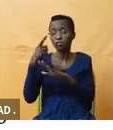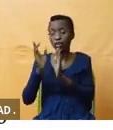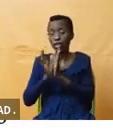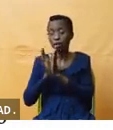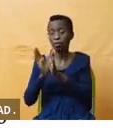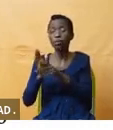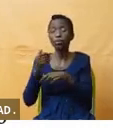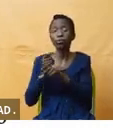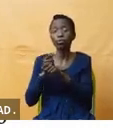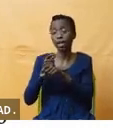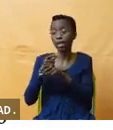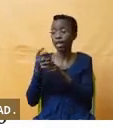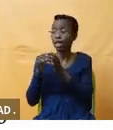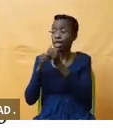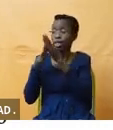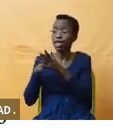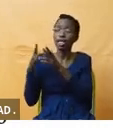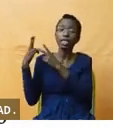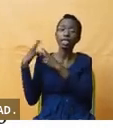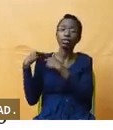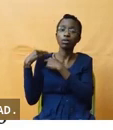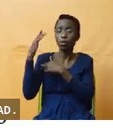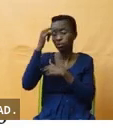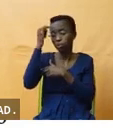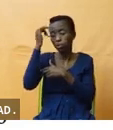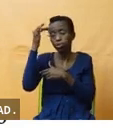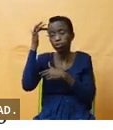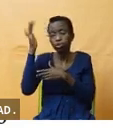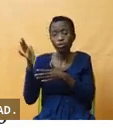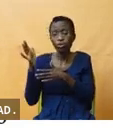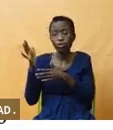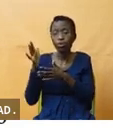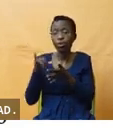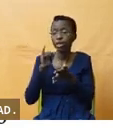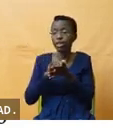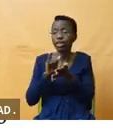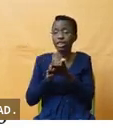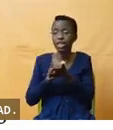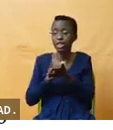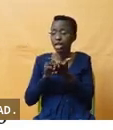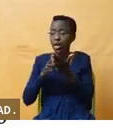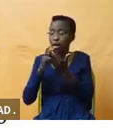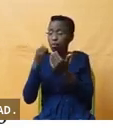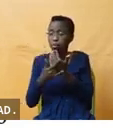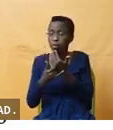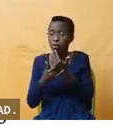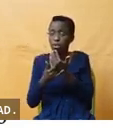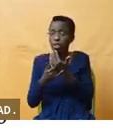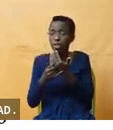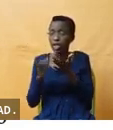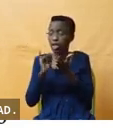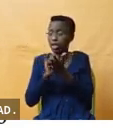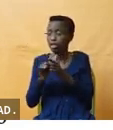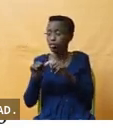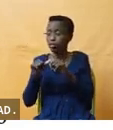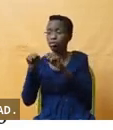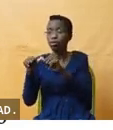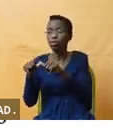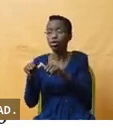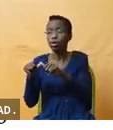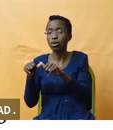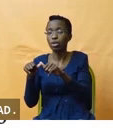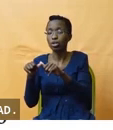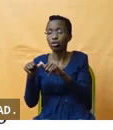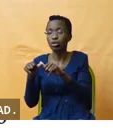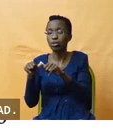account for such projects, because one, you don't even know that a certain project that is being constructed or a